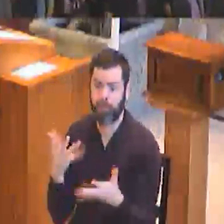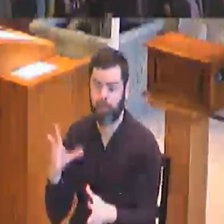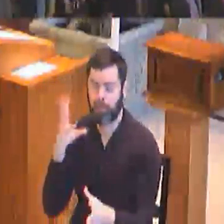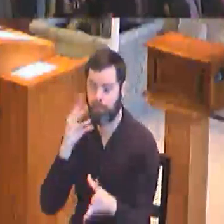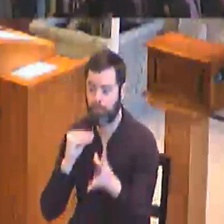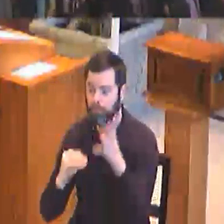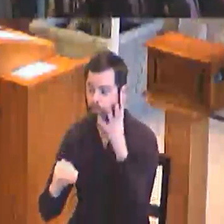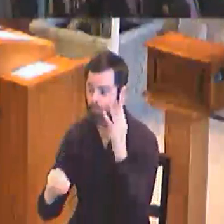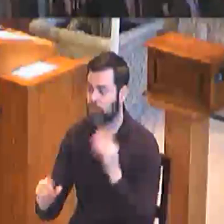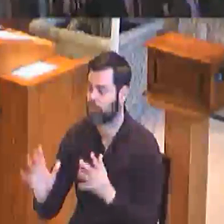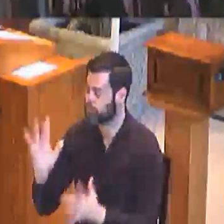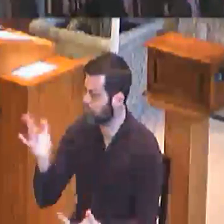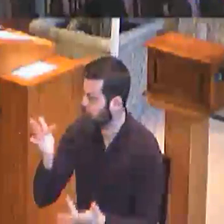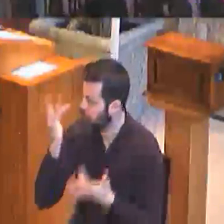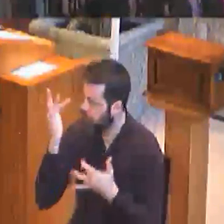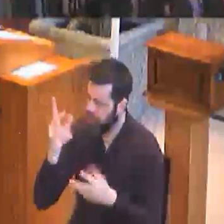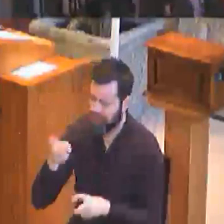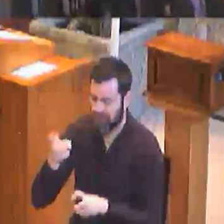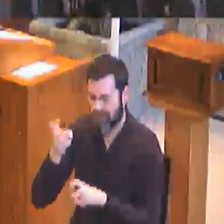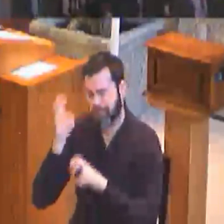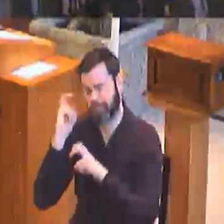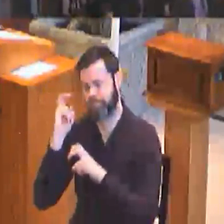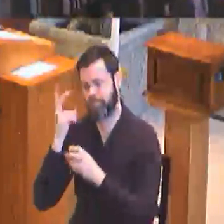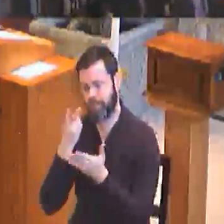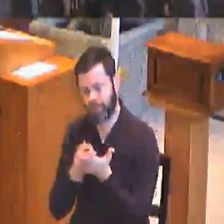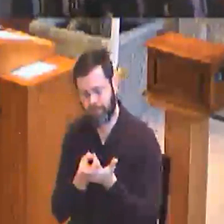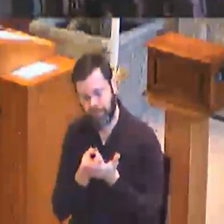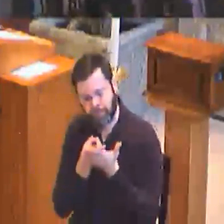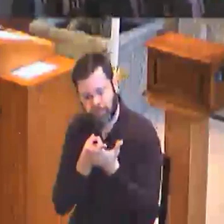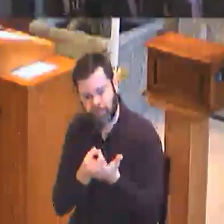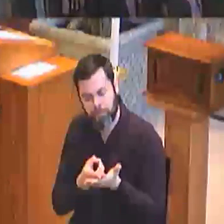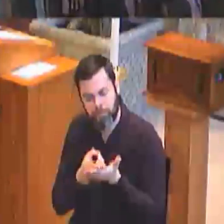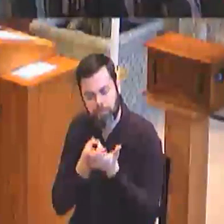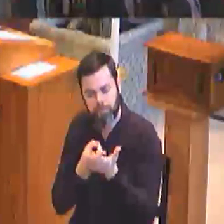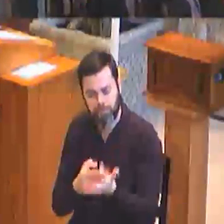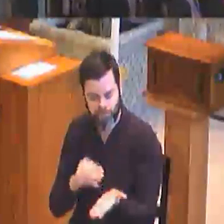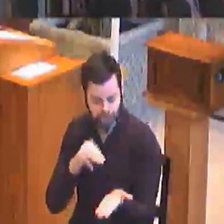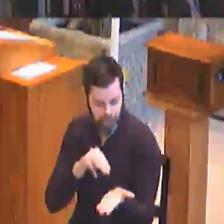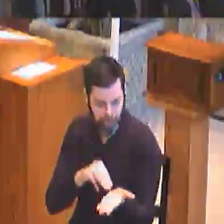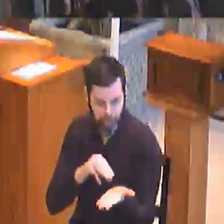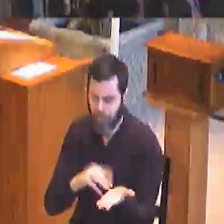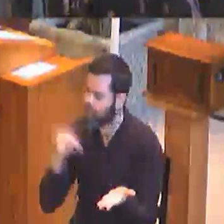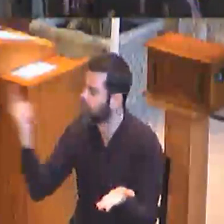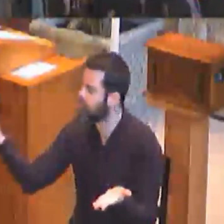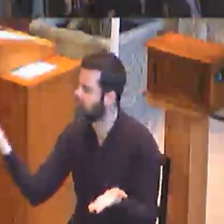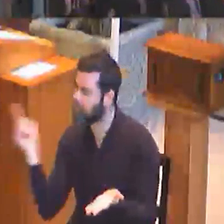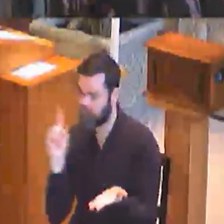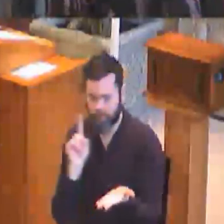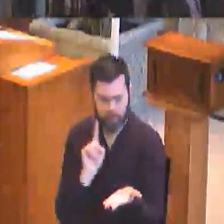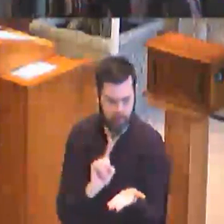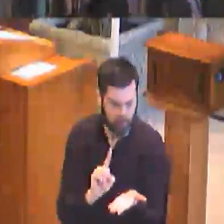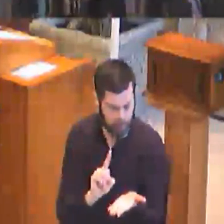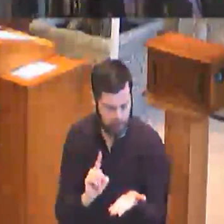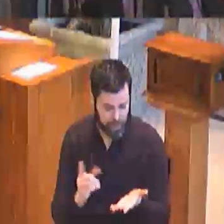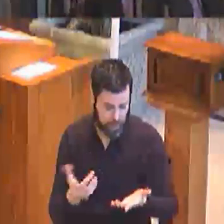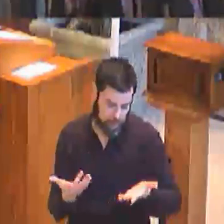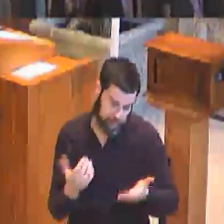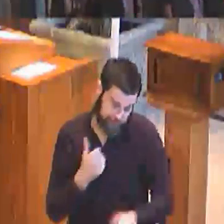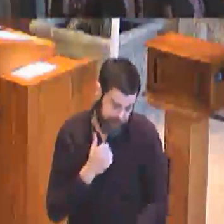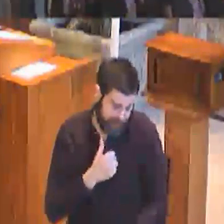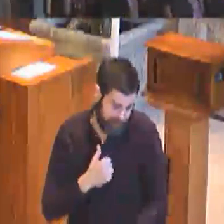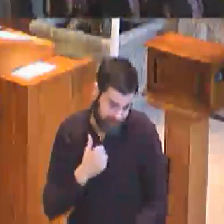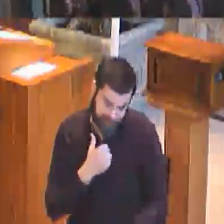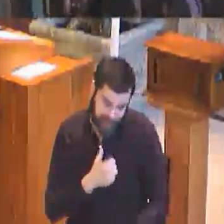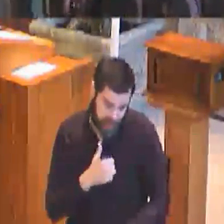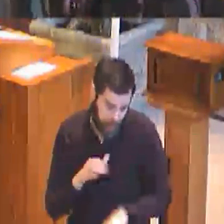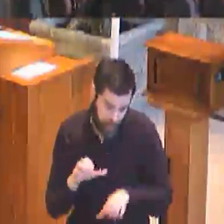Been bound by any illness, laid up in the sick room, and the doctor said, the doctor says there's nothing he can do. We better